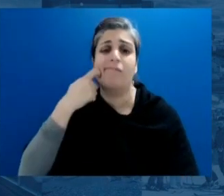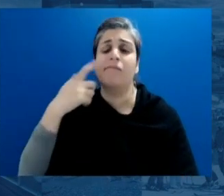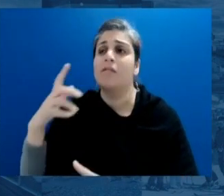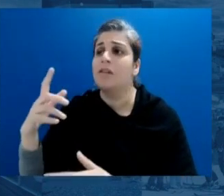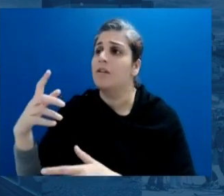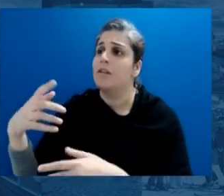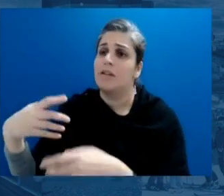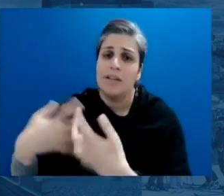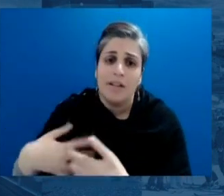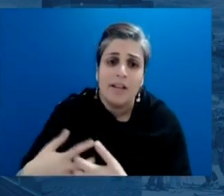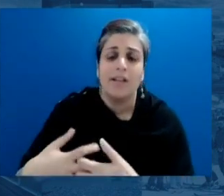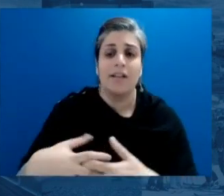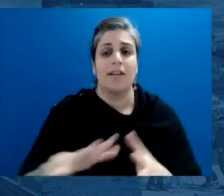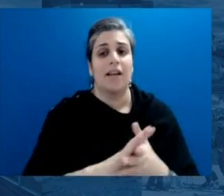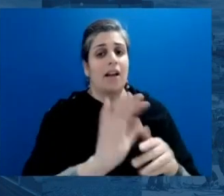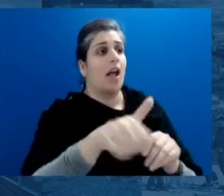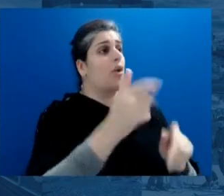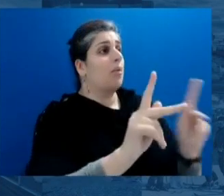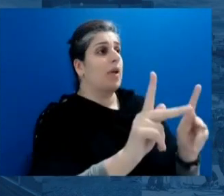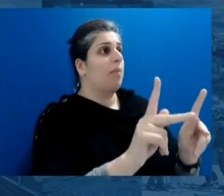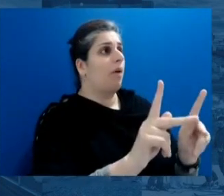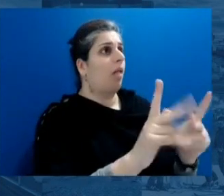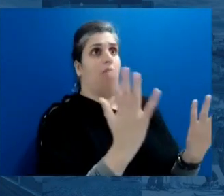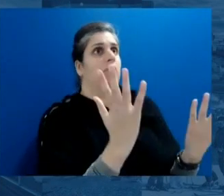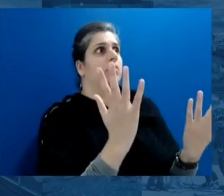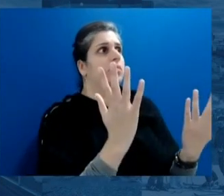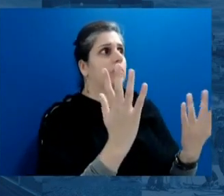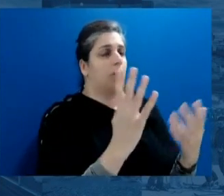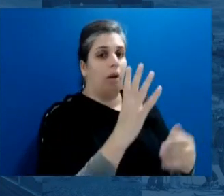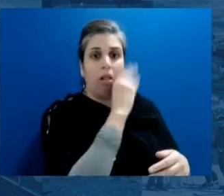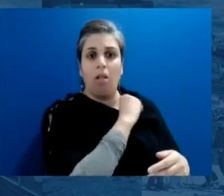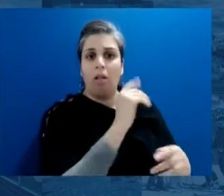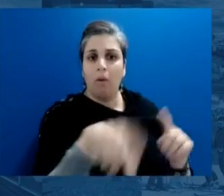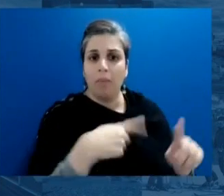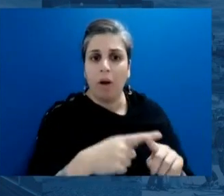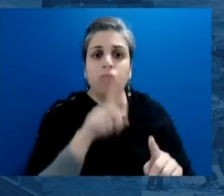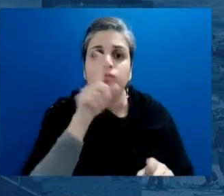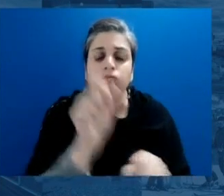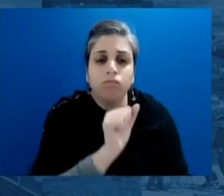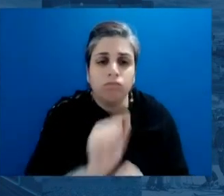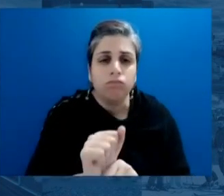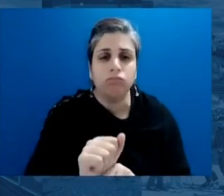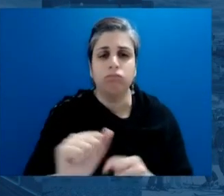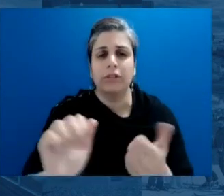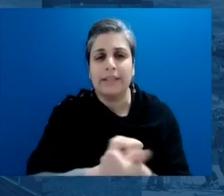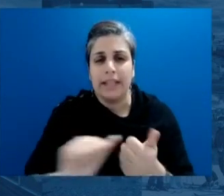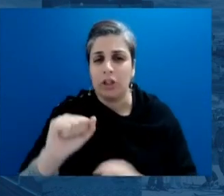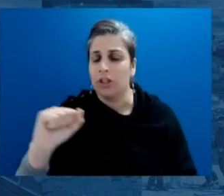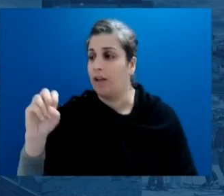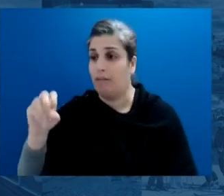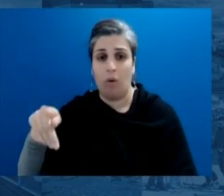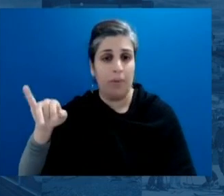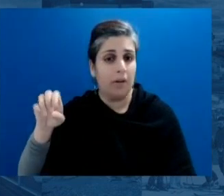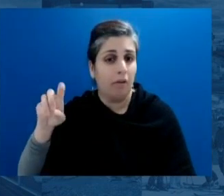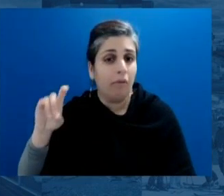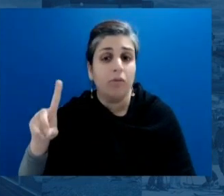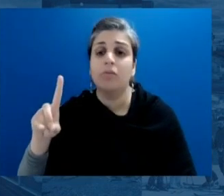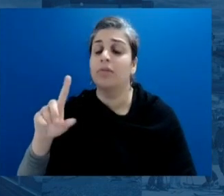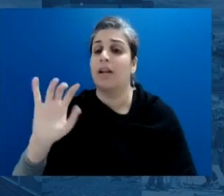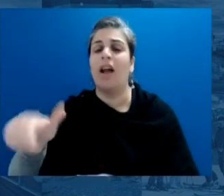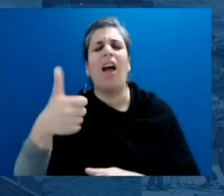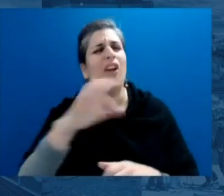about the real dangers of opioids. Companies that took advantage of the pandemic and other companies that engaged in price